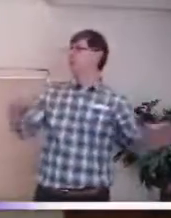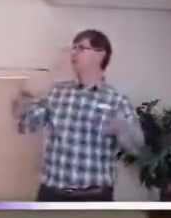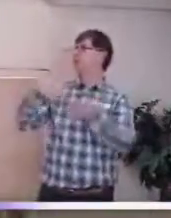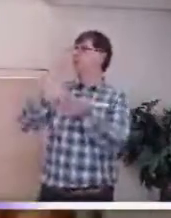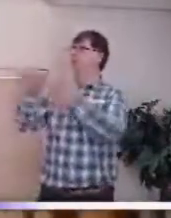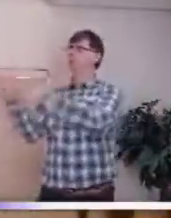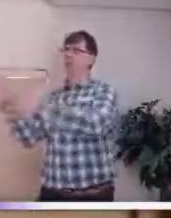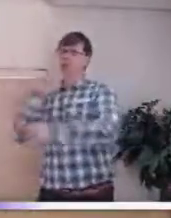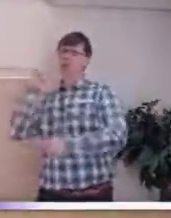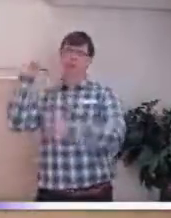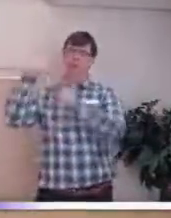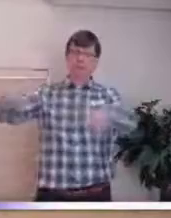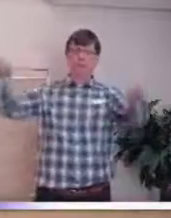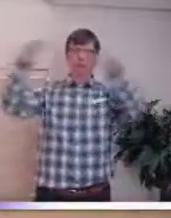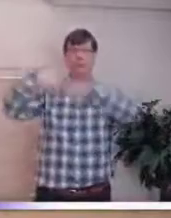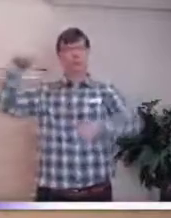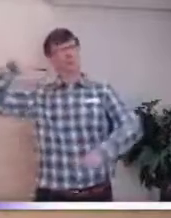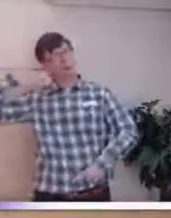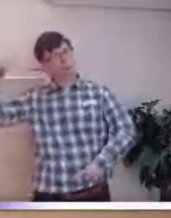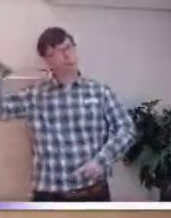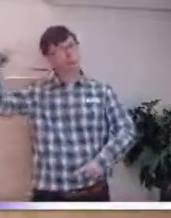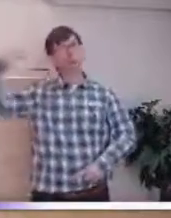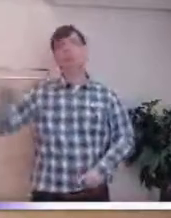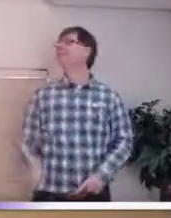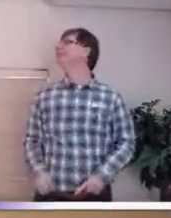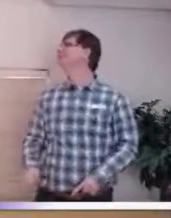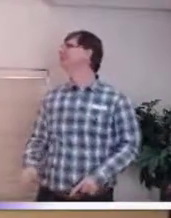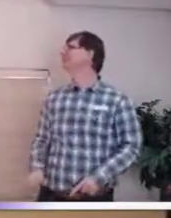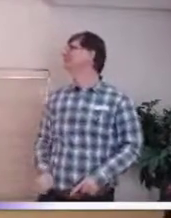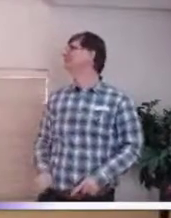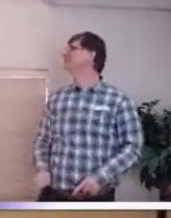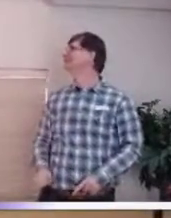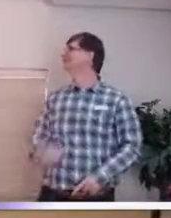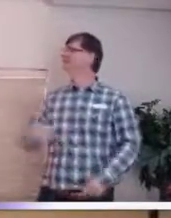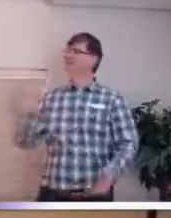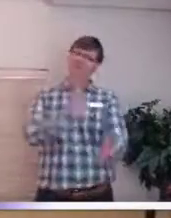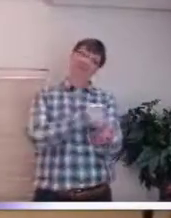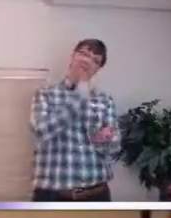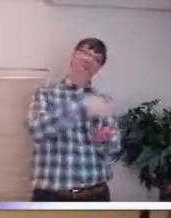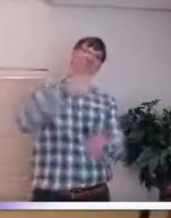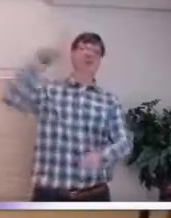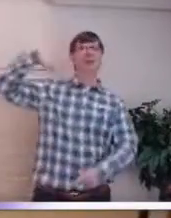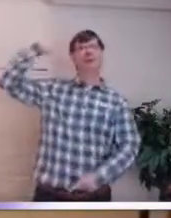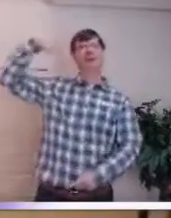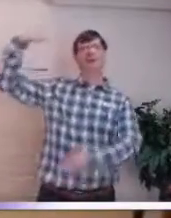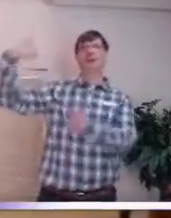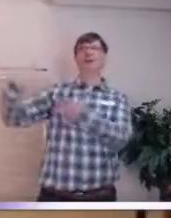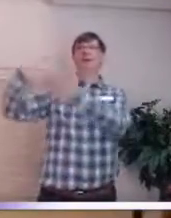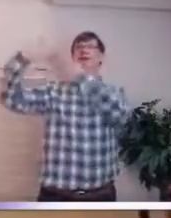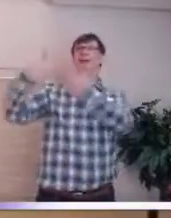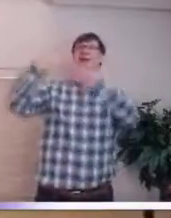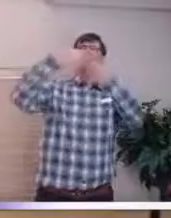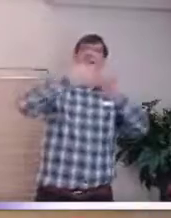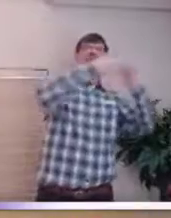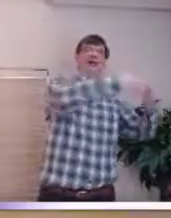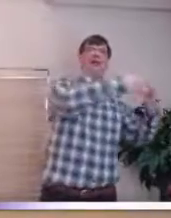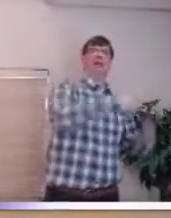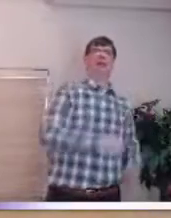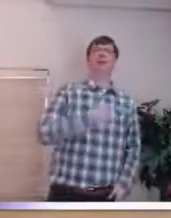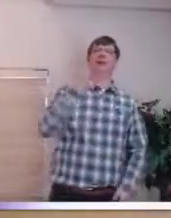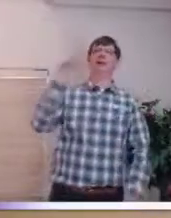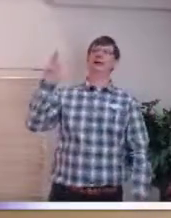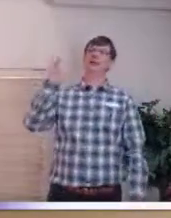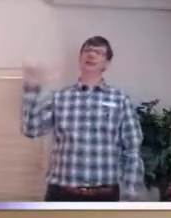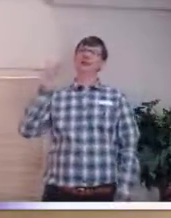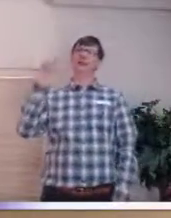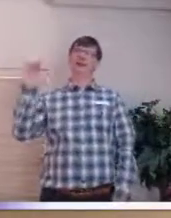right? Some people know about craziness. There was a song called Crazy Train, Jackson, I think it was. Was it Ozzy Osbourne? Something like